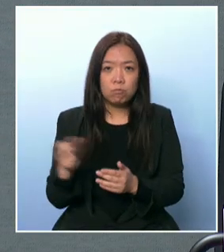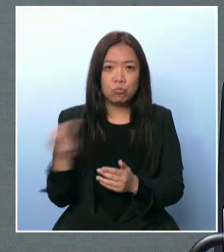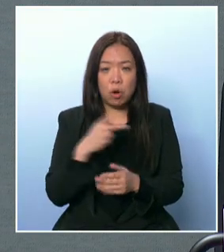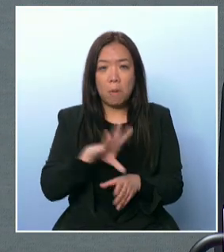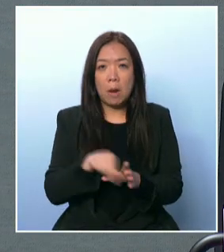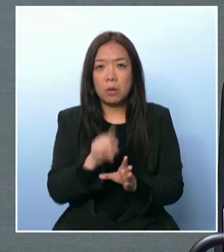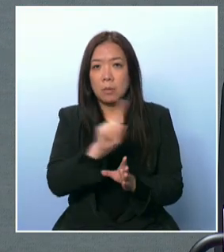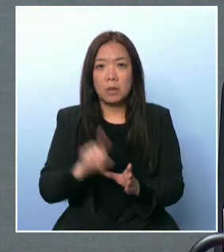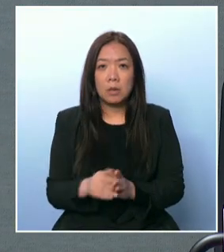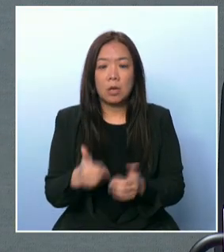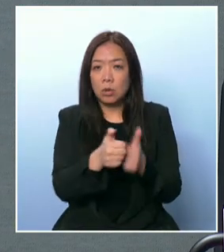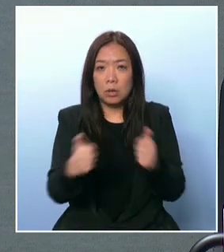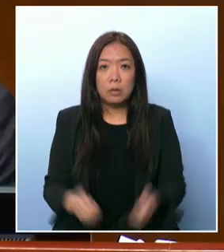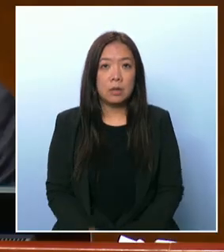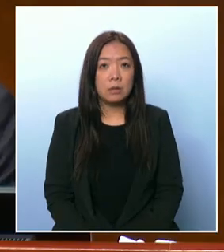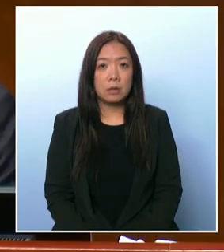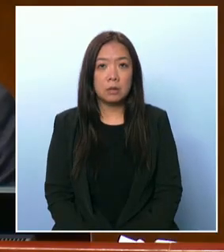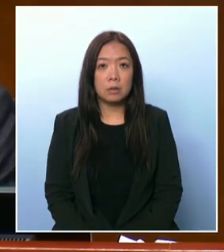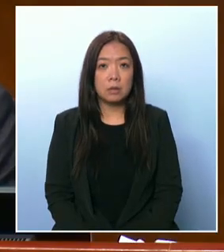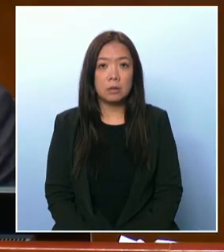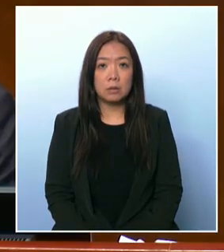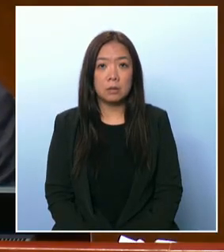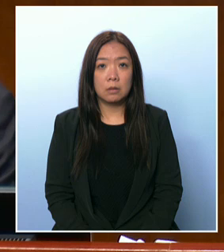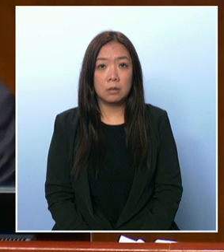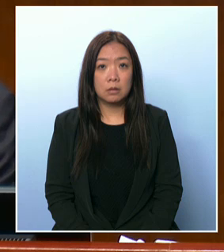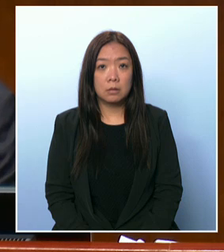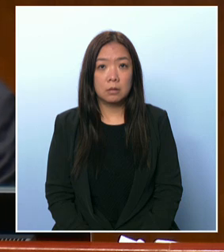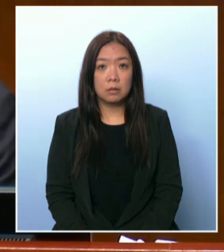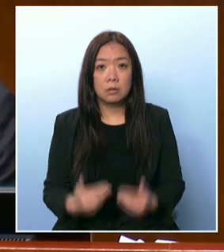after we have taken stock of the ICWM program. Thank you.